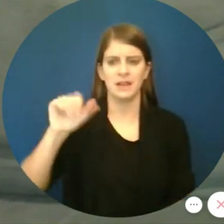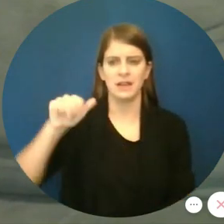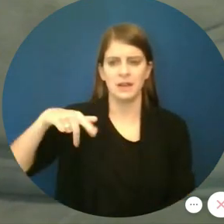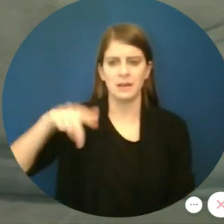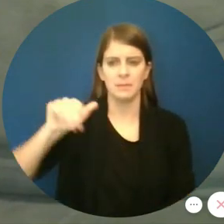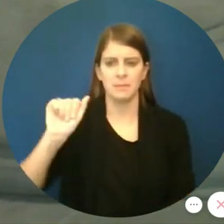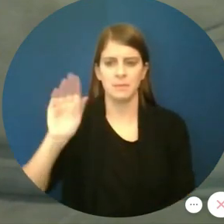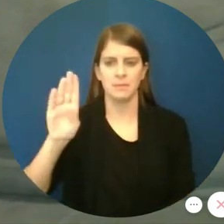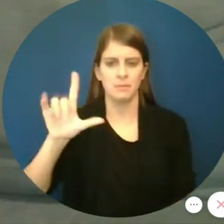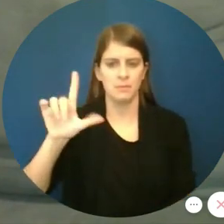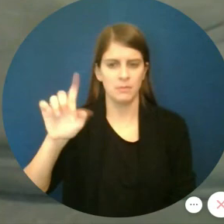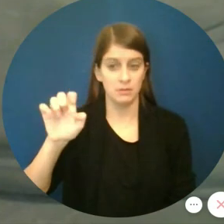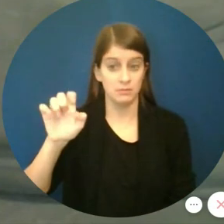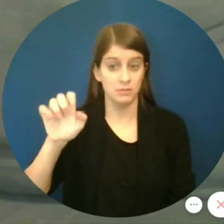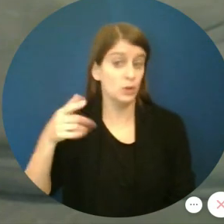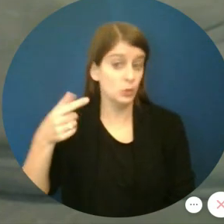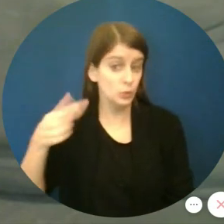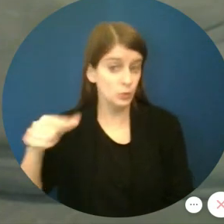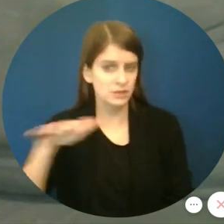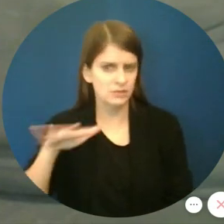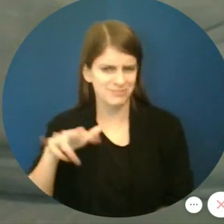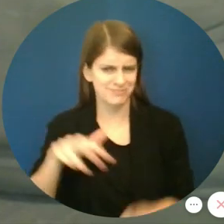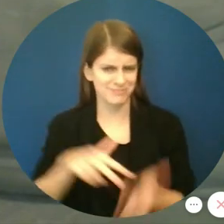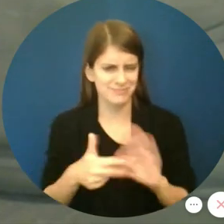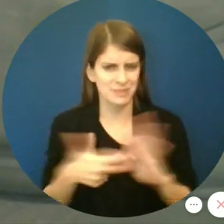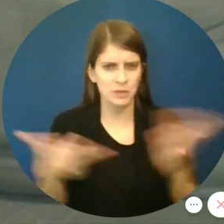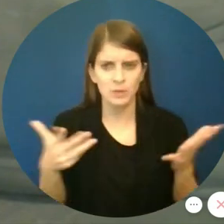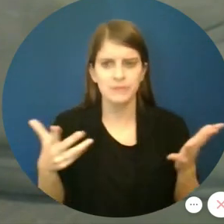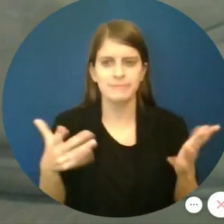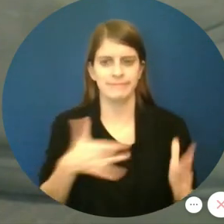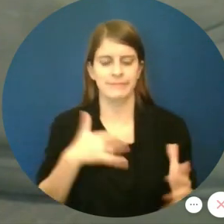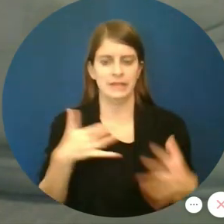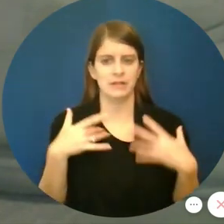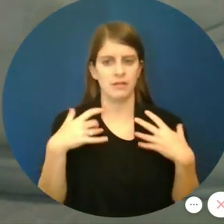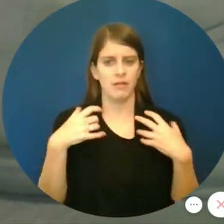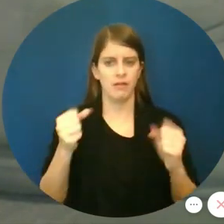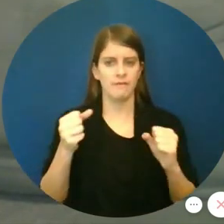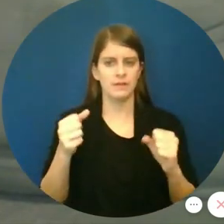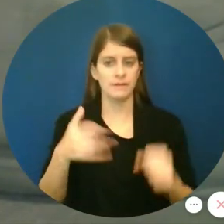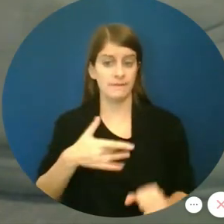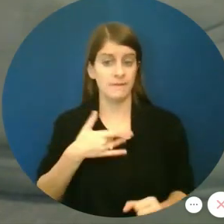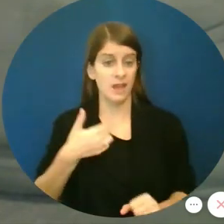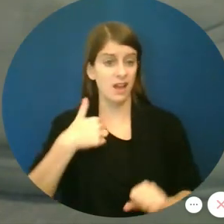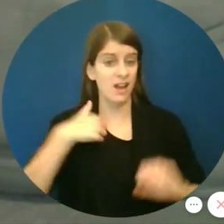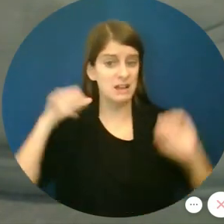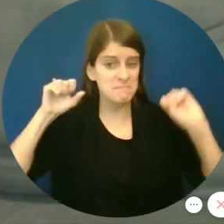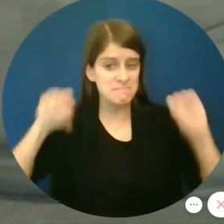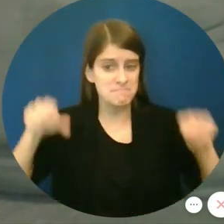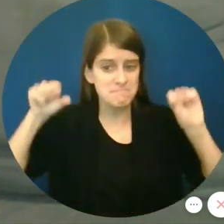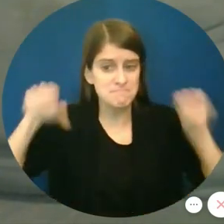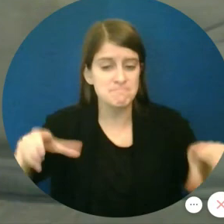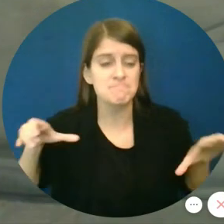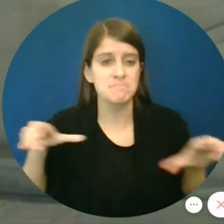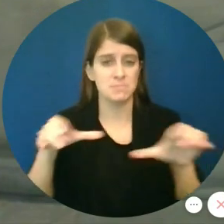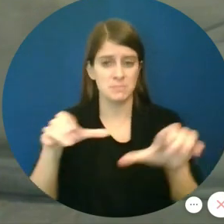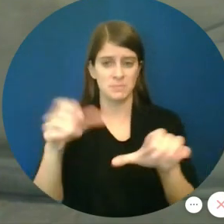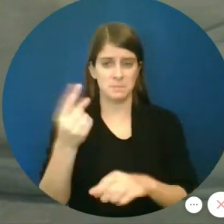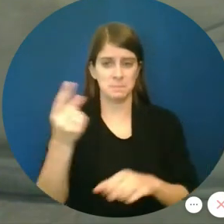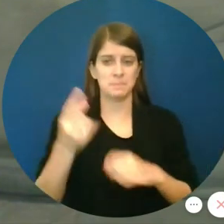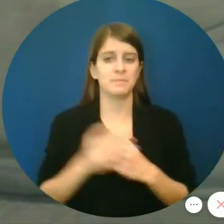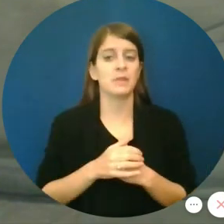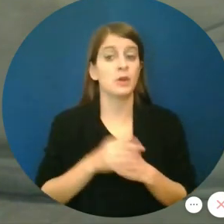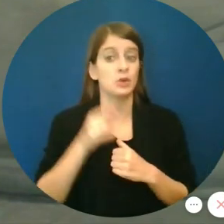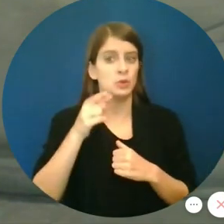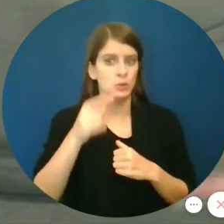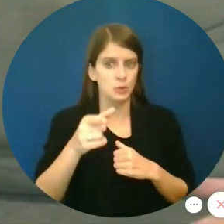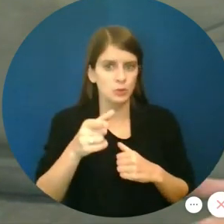zone emotion. When we feel capable, we feel confident in our skills and our abilities to learn new things. We feel